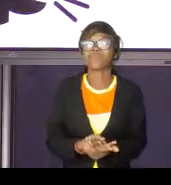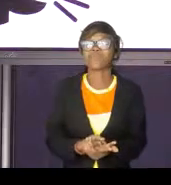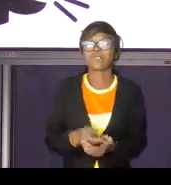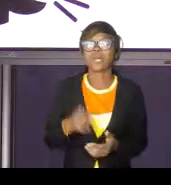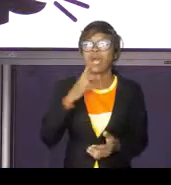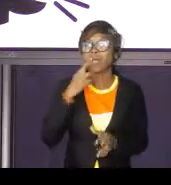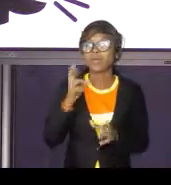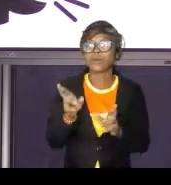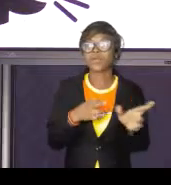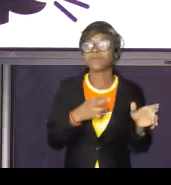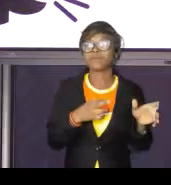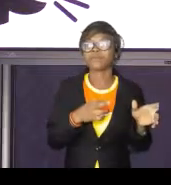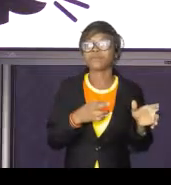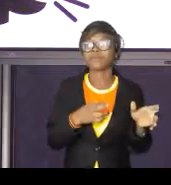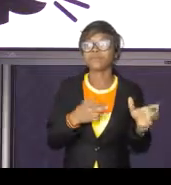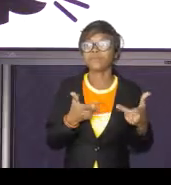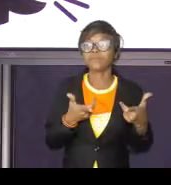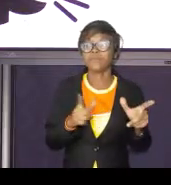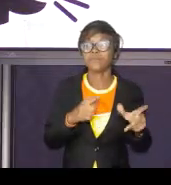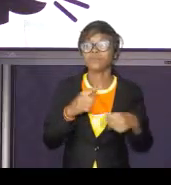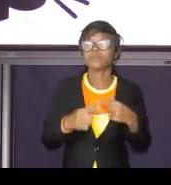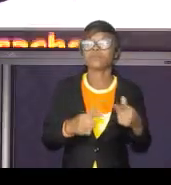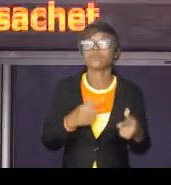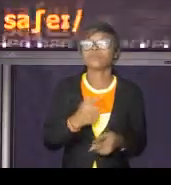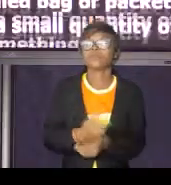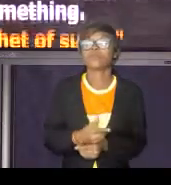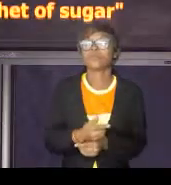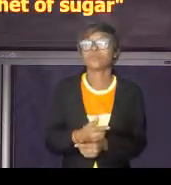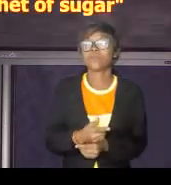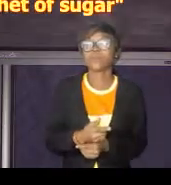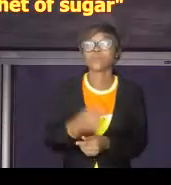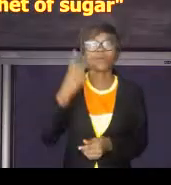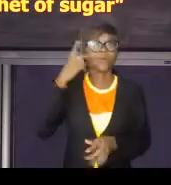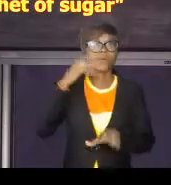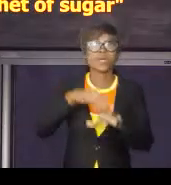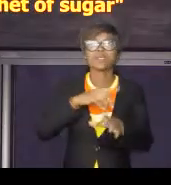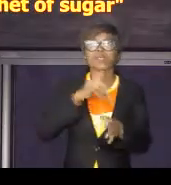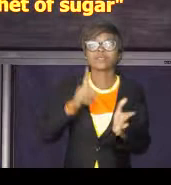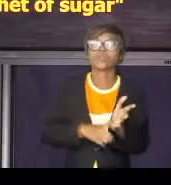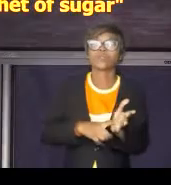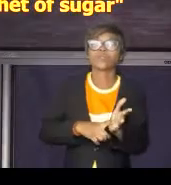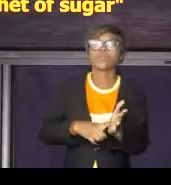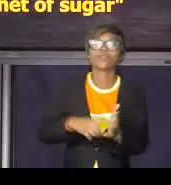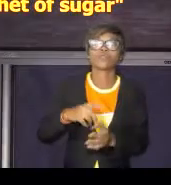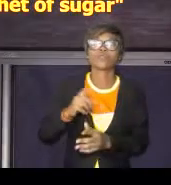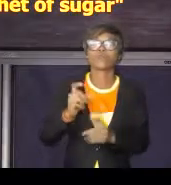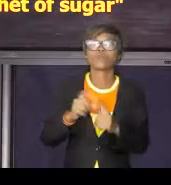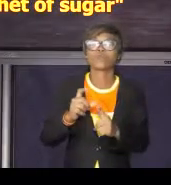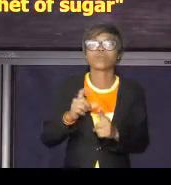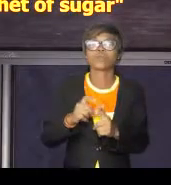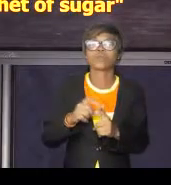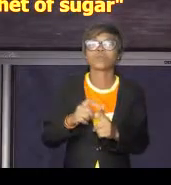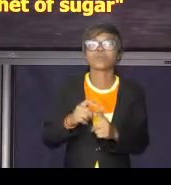well. So, are you ready? Let's go there. Look at this word.